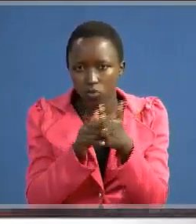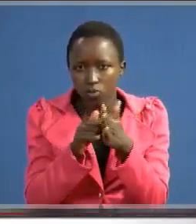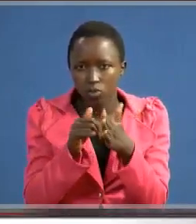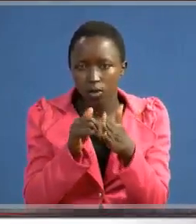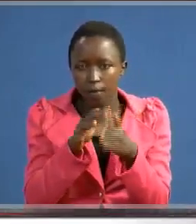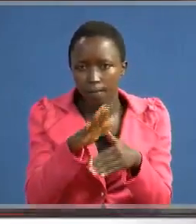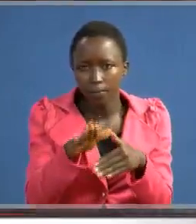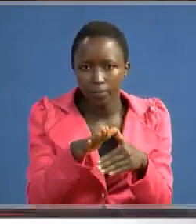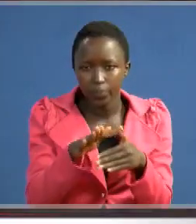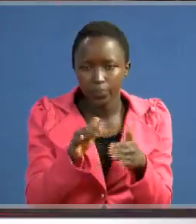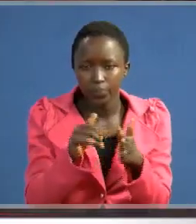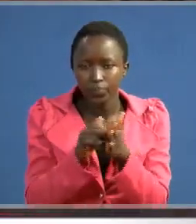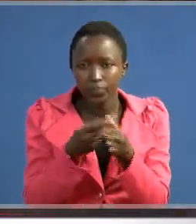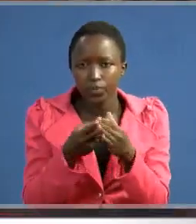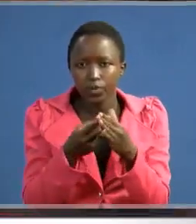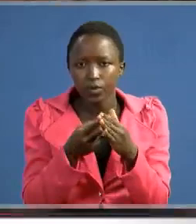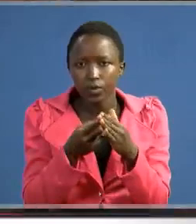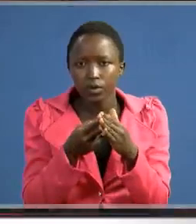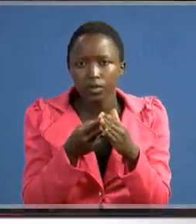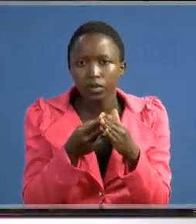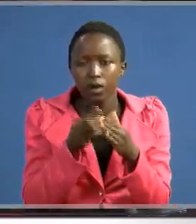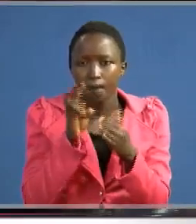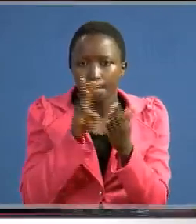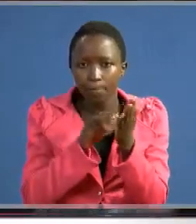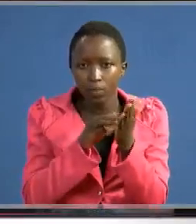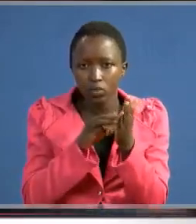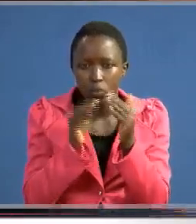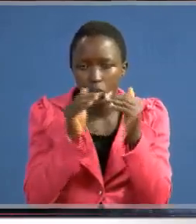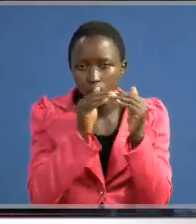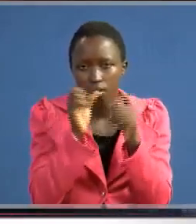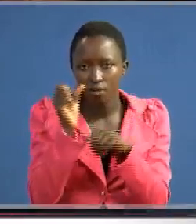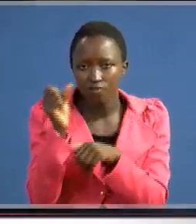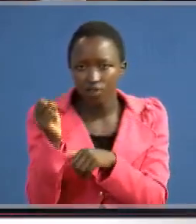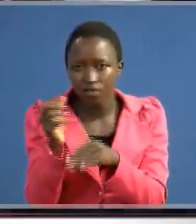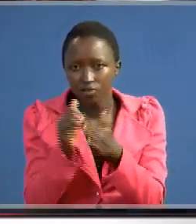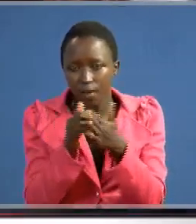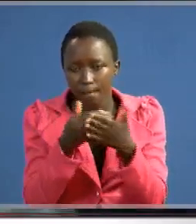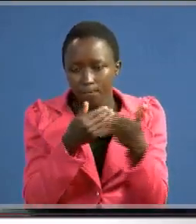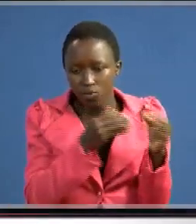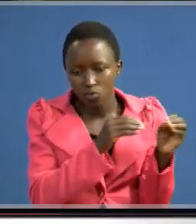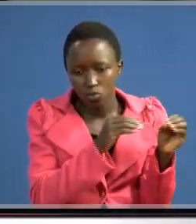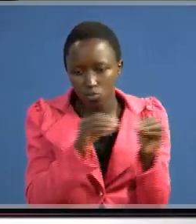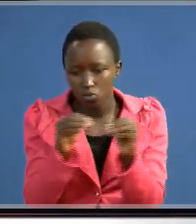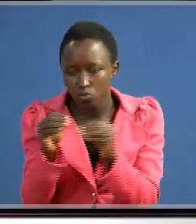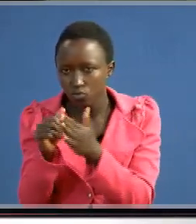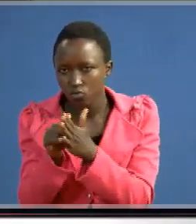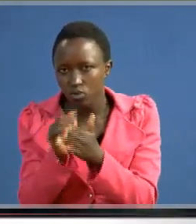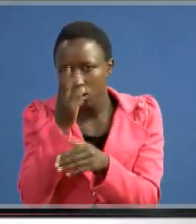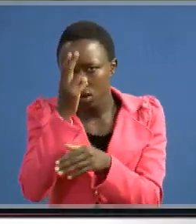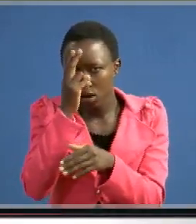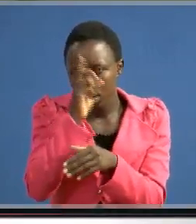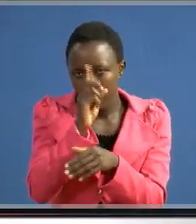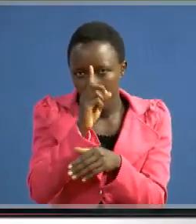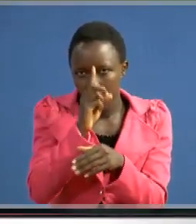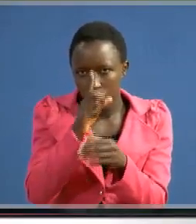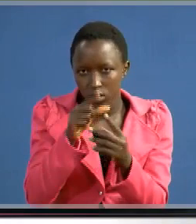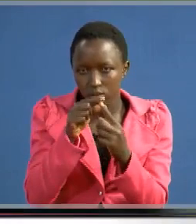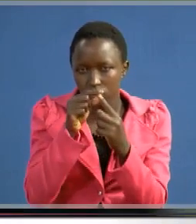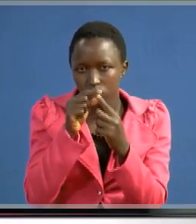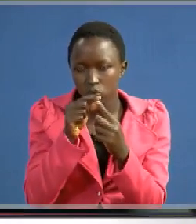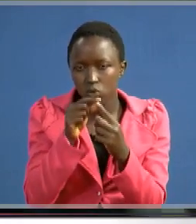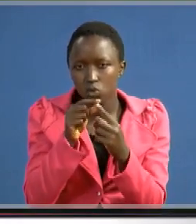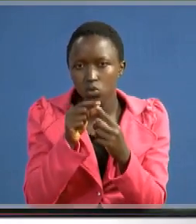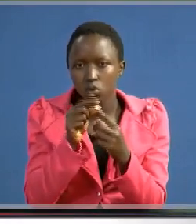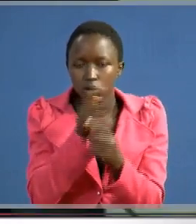scene of the incident. They were admitted at Machakos Level 5 Hospital before they were airlifted to Nairobi for specialized